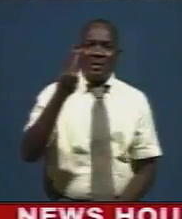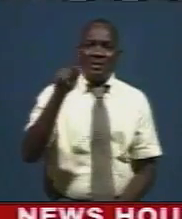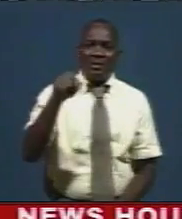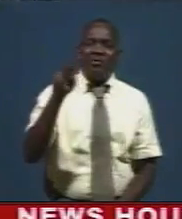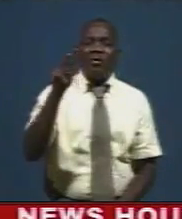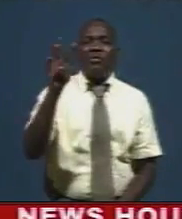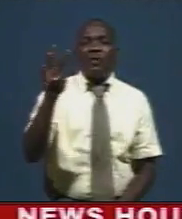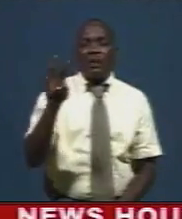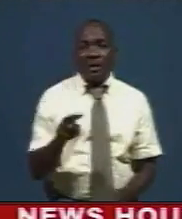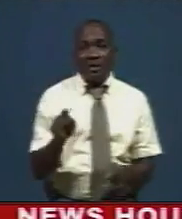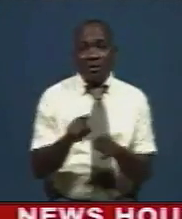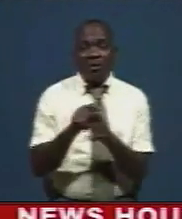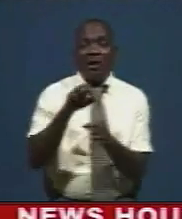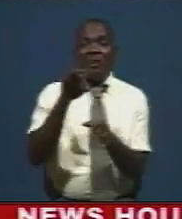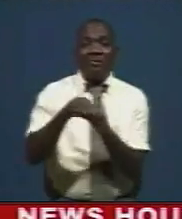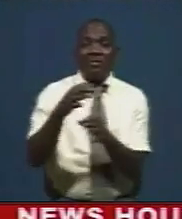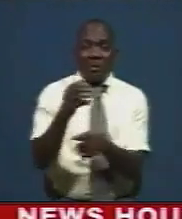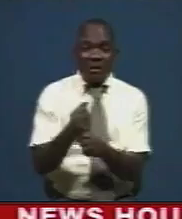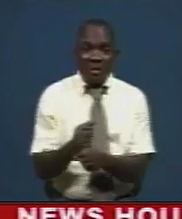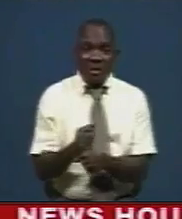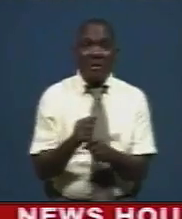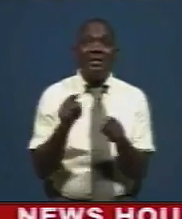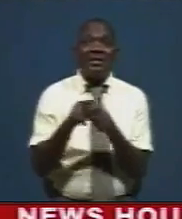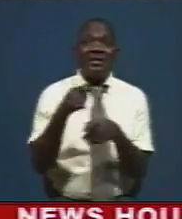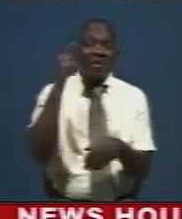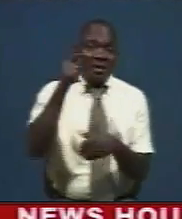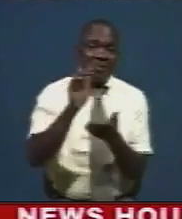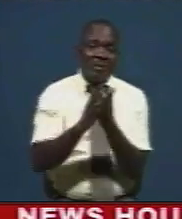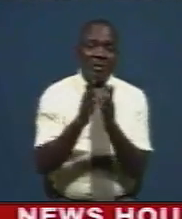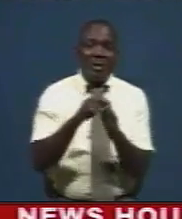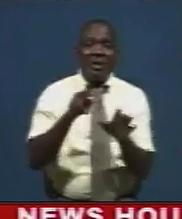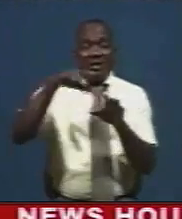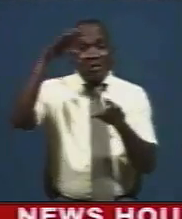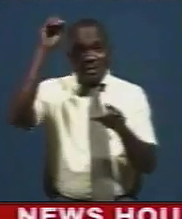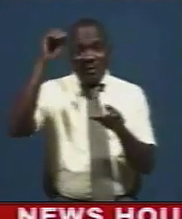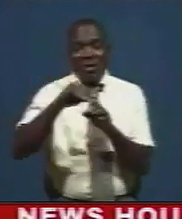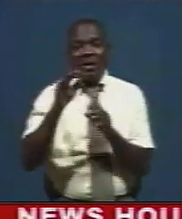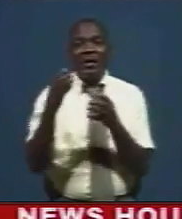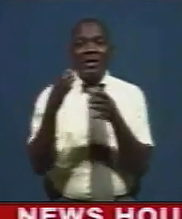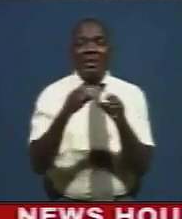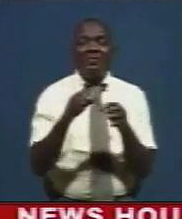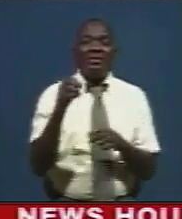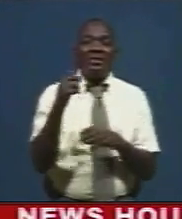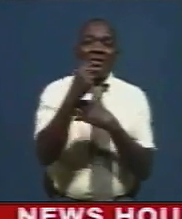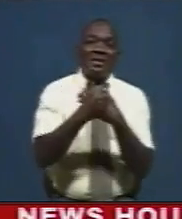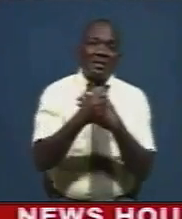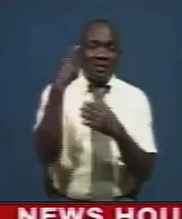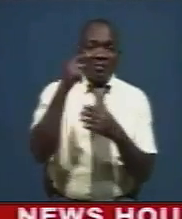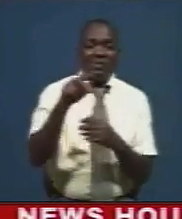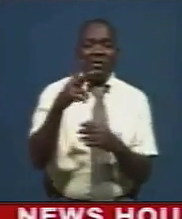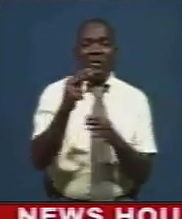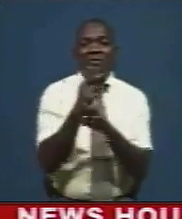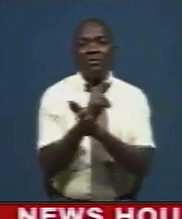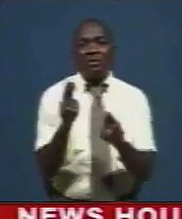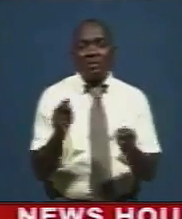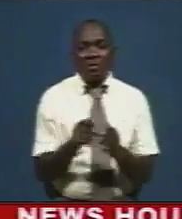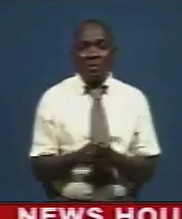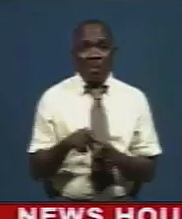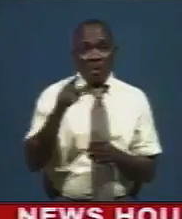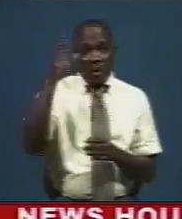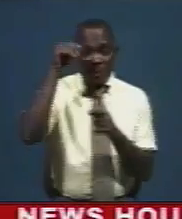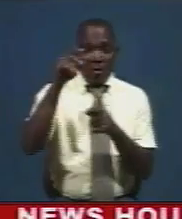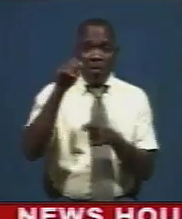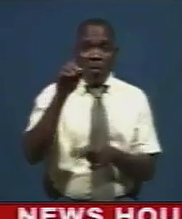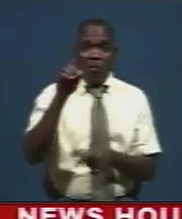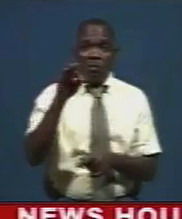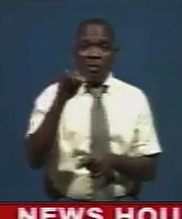17.41% of the popular vote. Eventually, he became chairman of the Council of State for the Third Republic. William Ofori